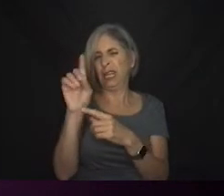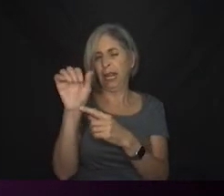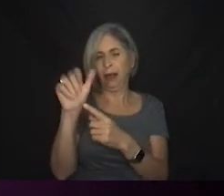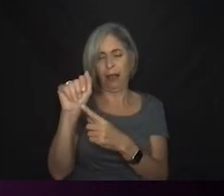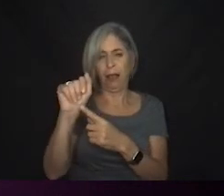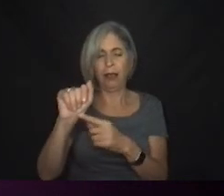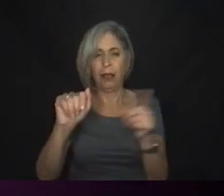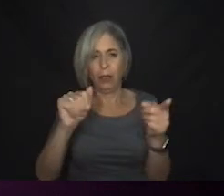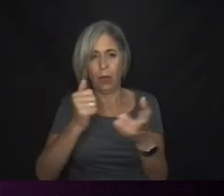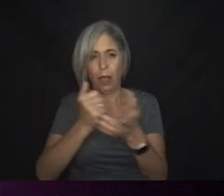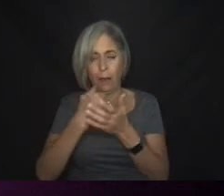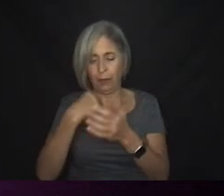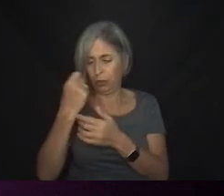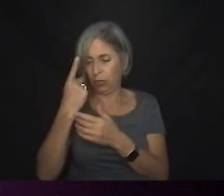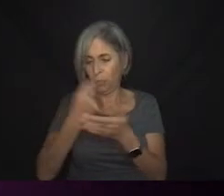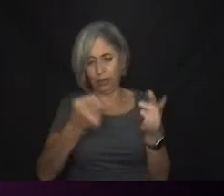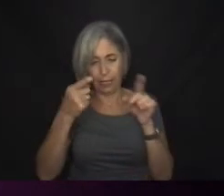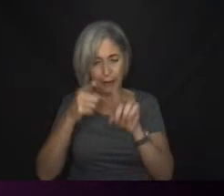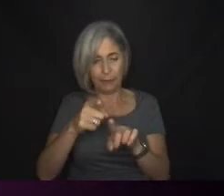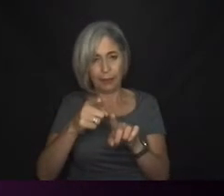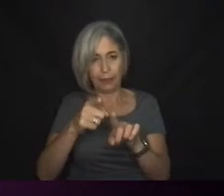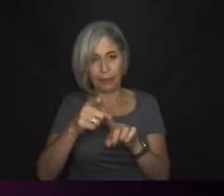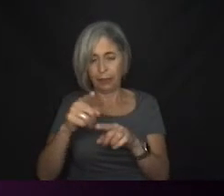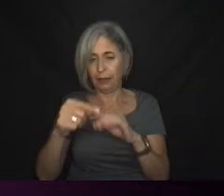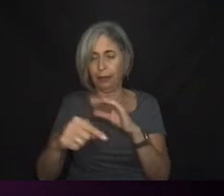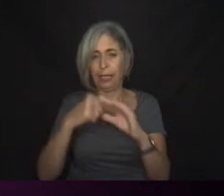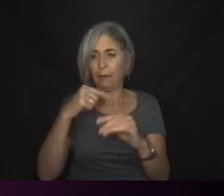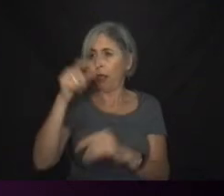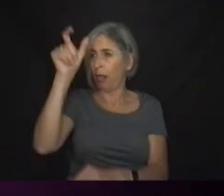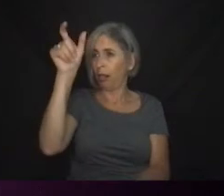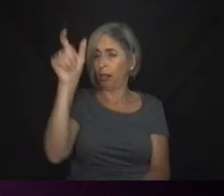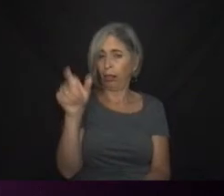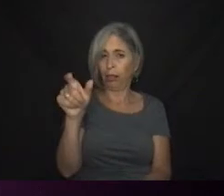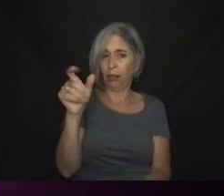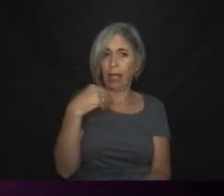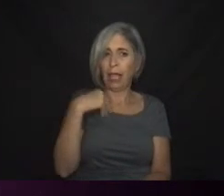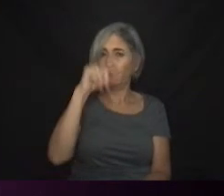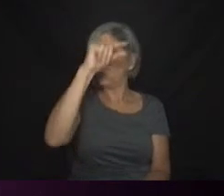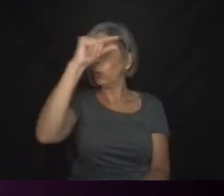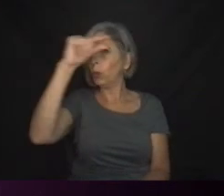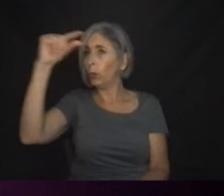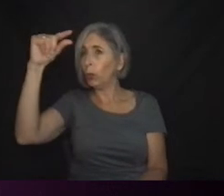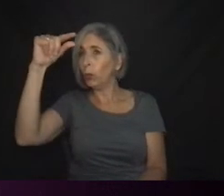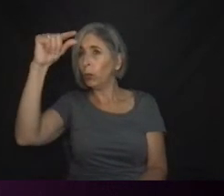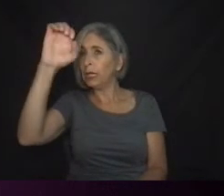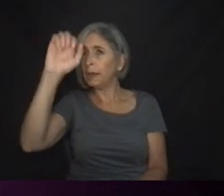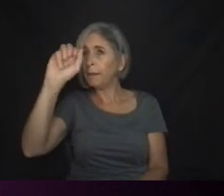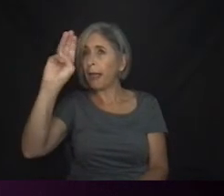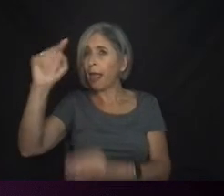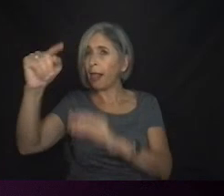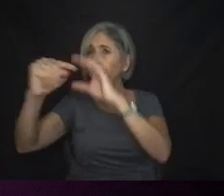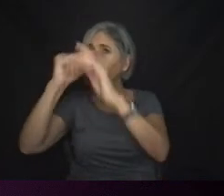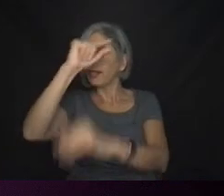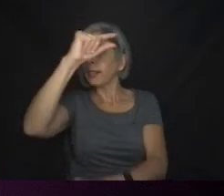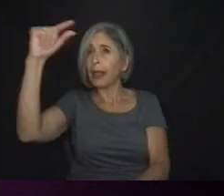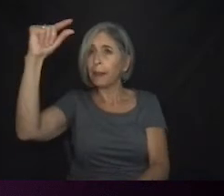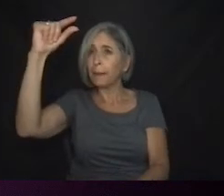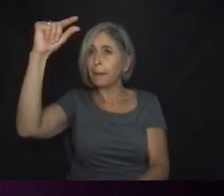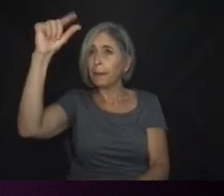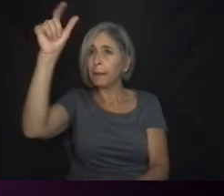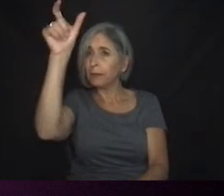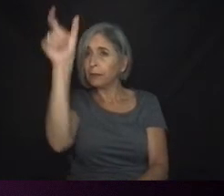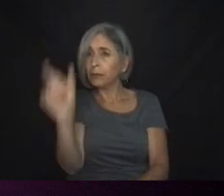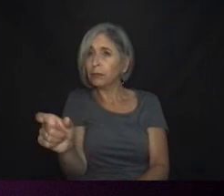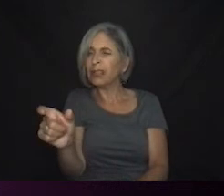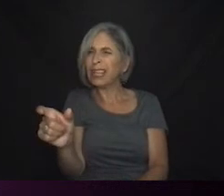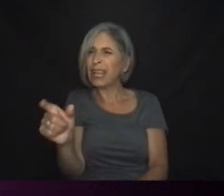seed this for me now to help me understand what's happening. The email column has emails, as I'd expect. But I'm not sure how